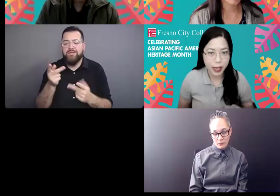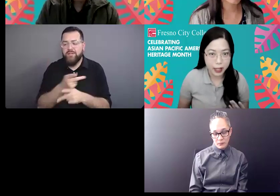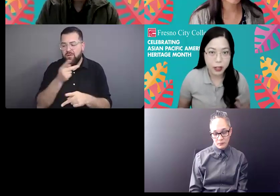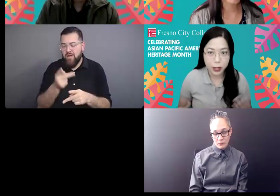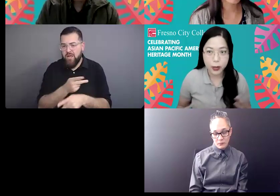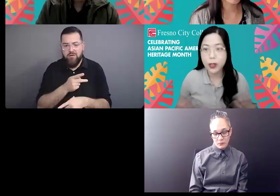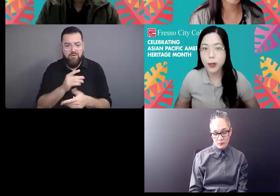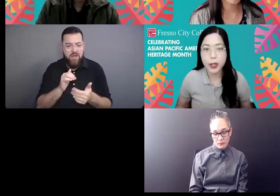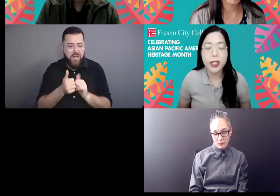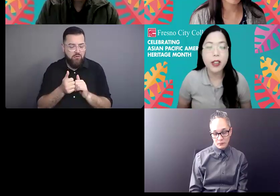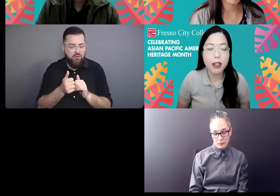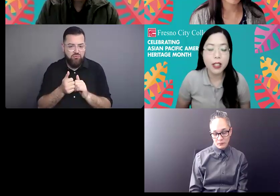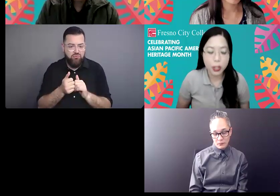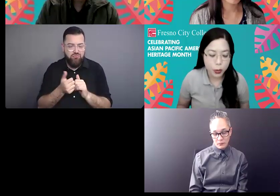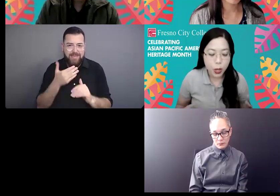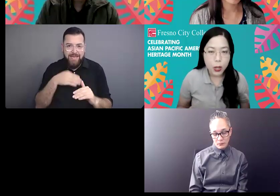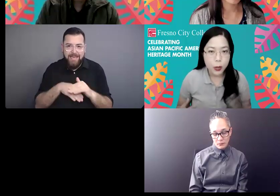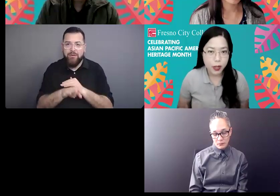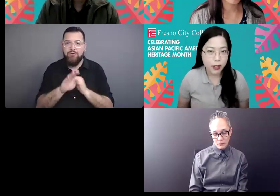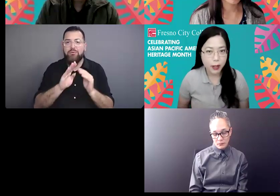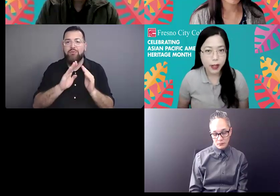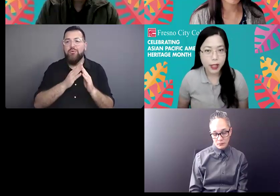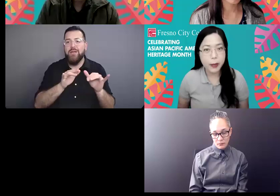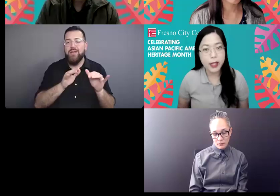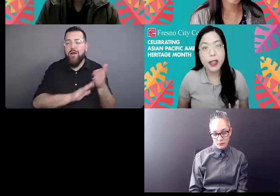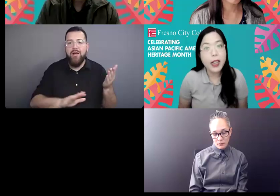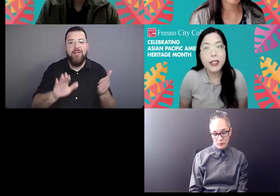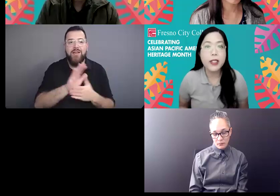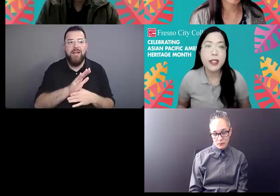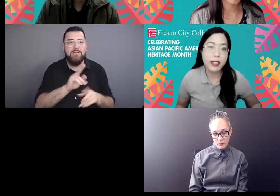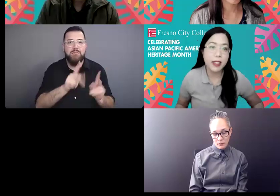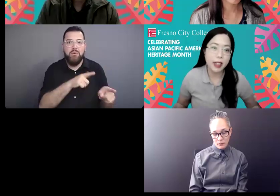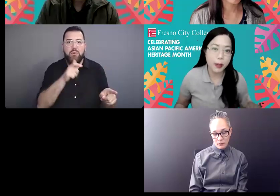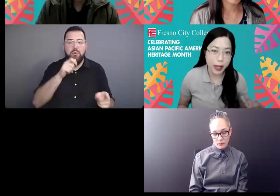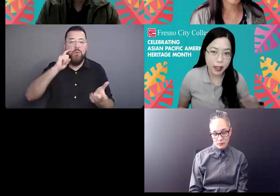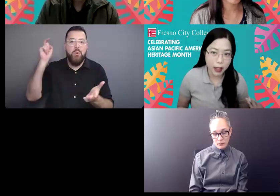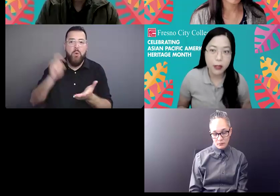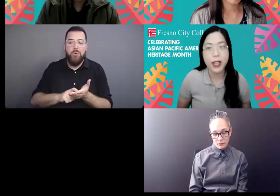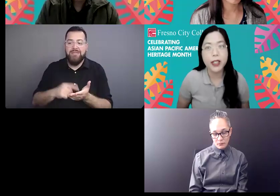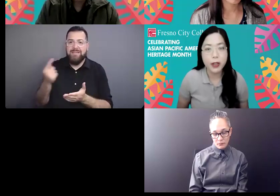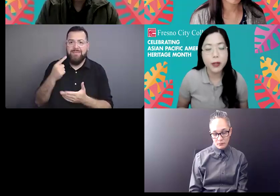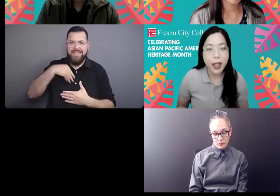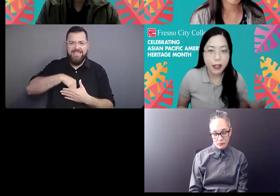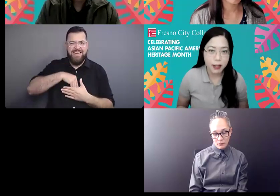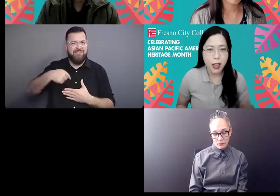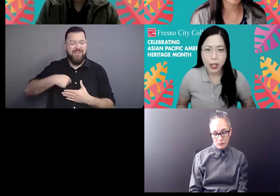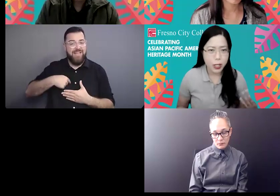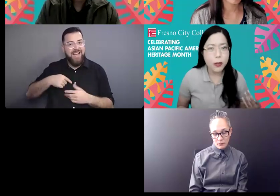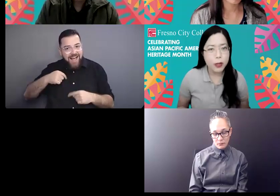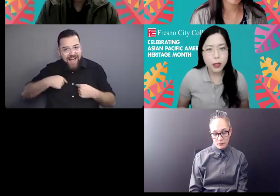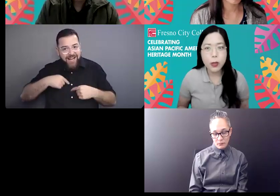getting into community college, who saw something in me that I didn't even see in myself, that, you know,